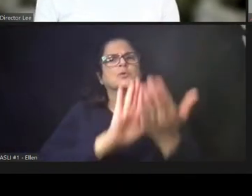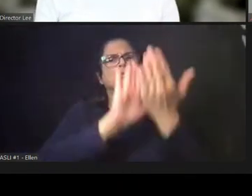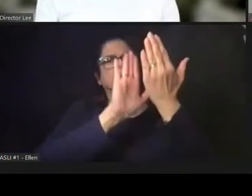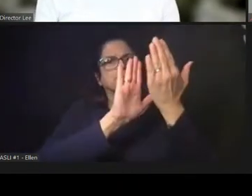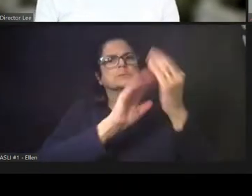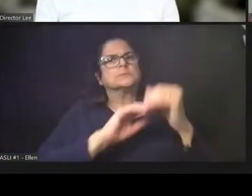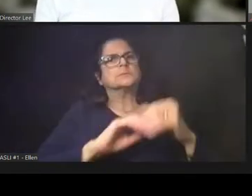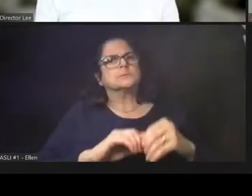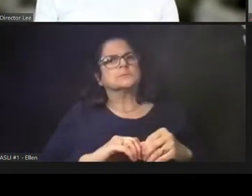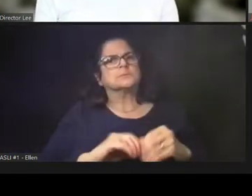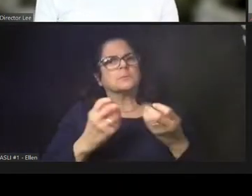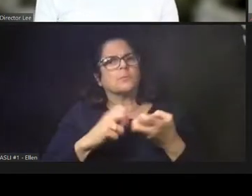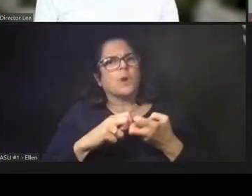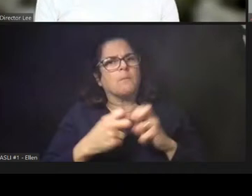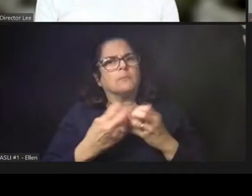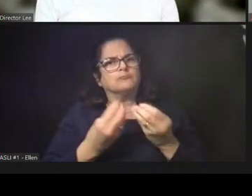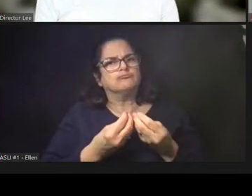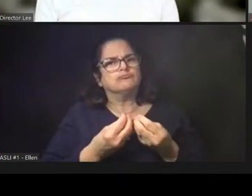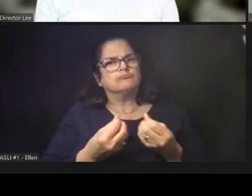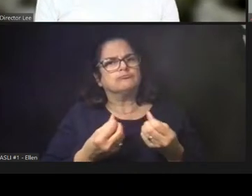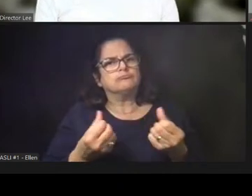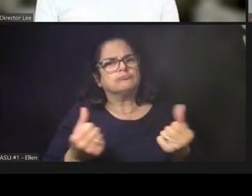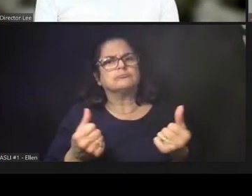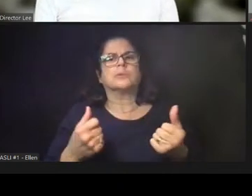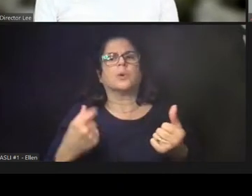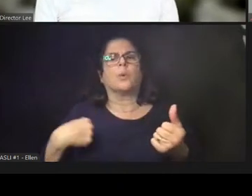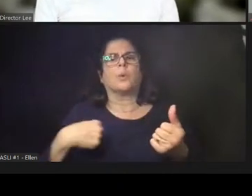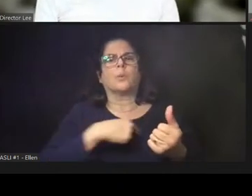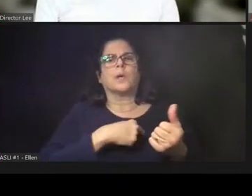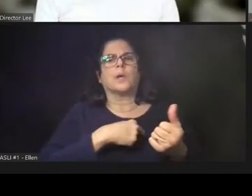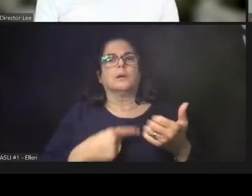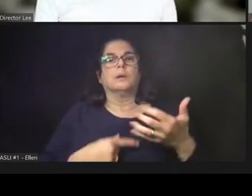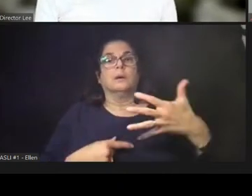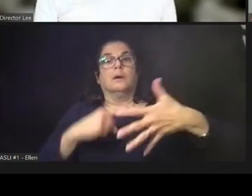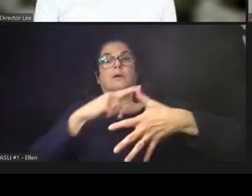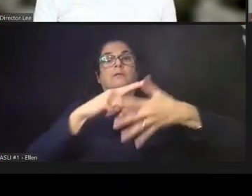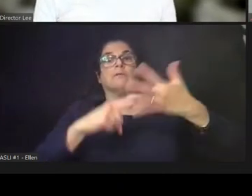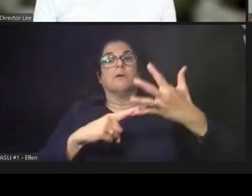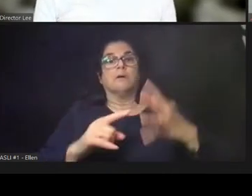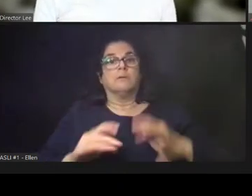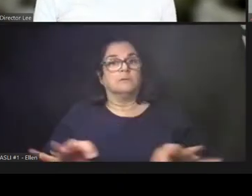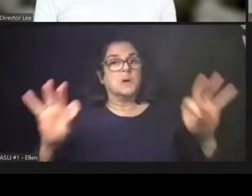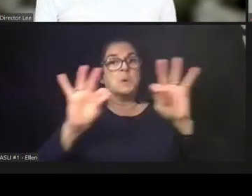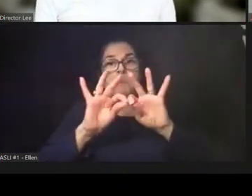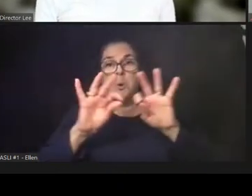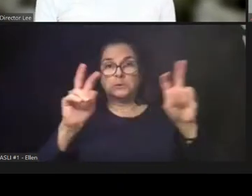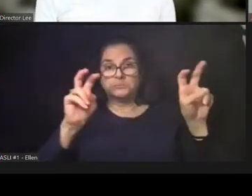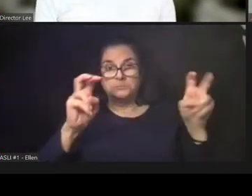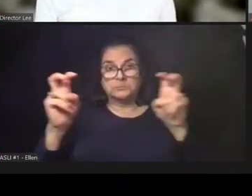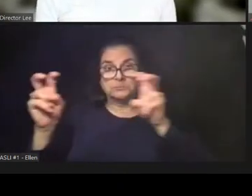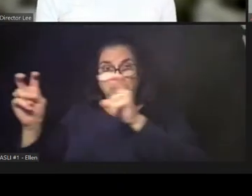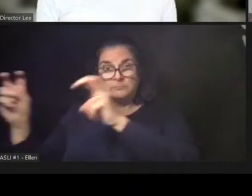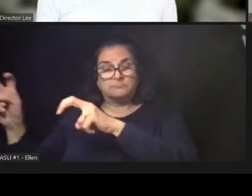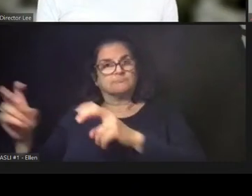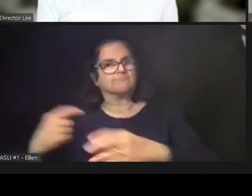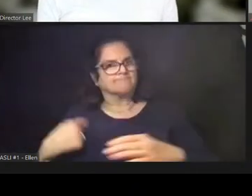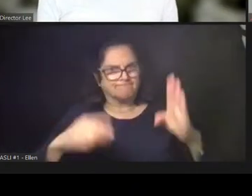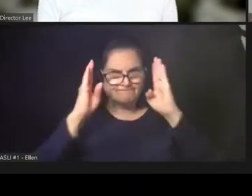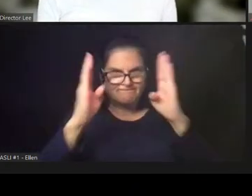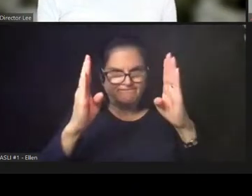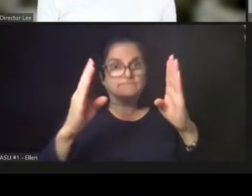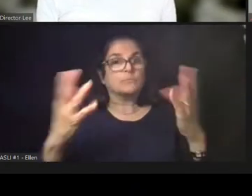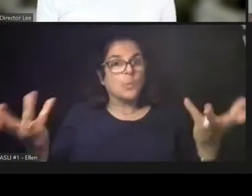aware, our plan is built upon five pillars, all of which receive our attention every day. They